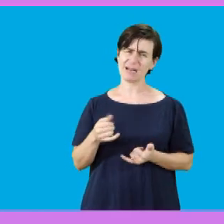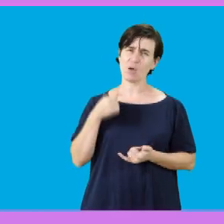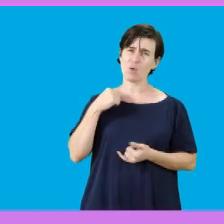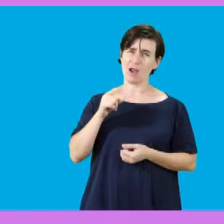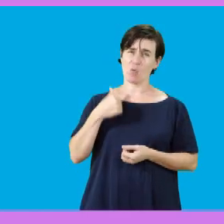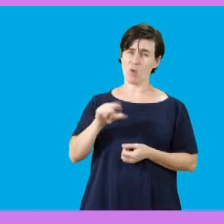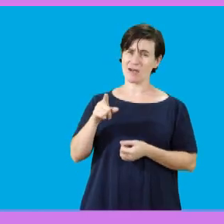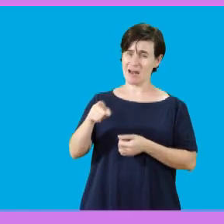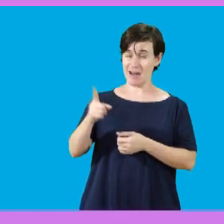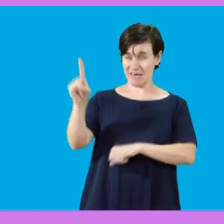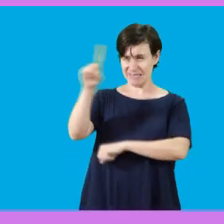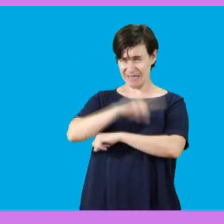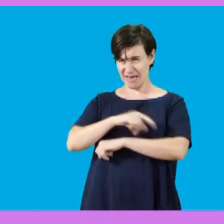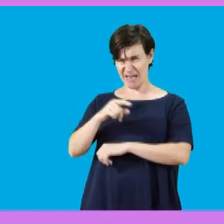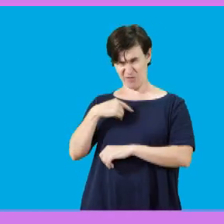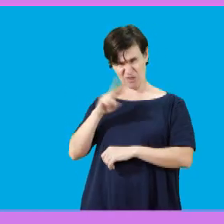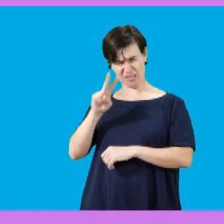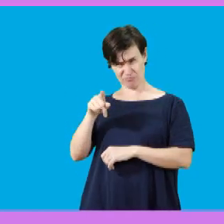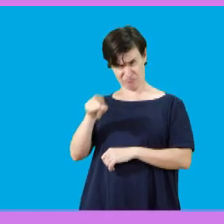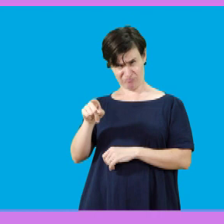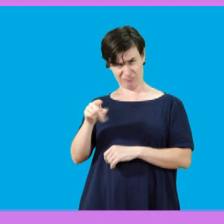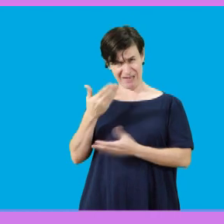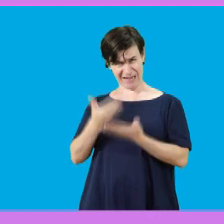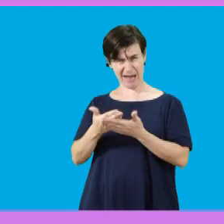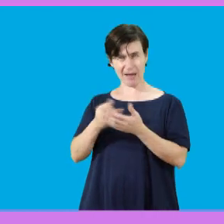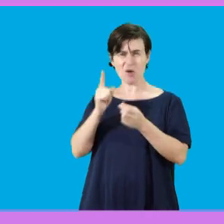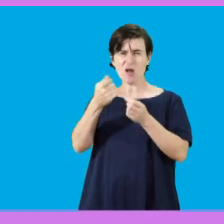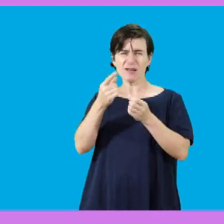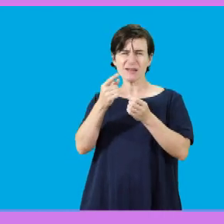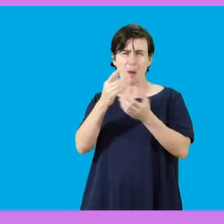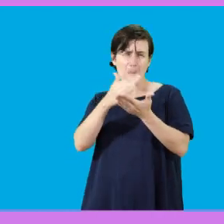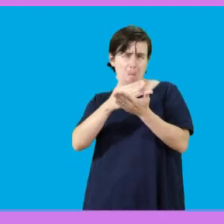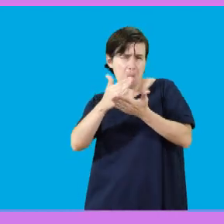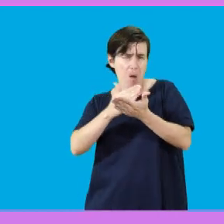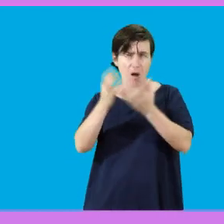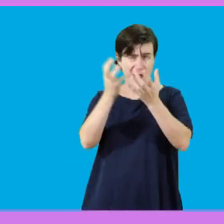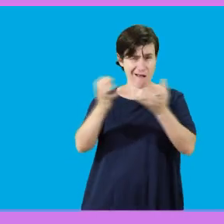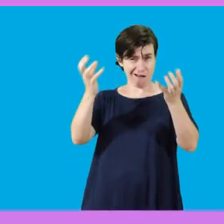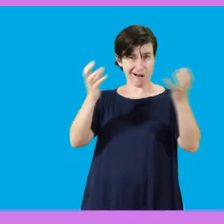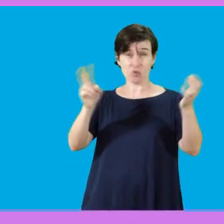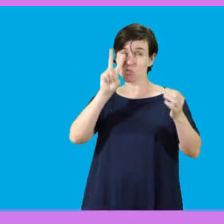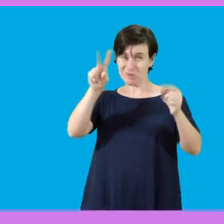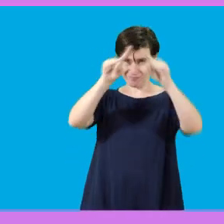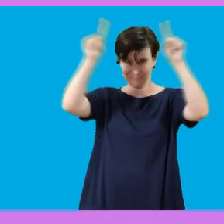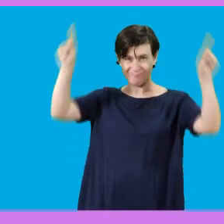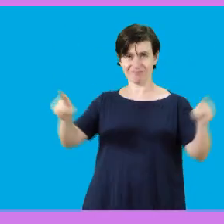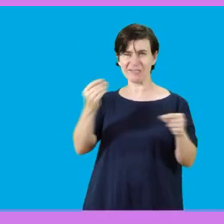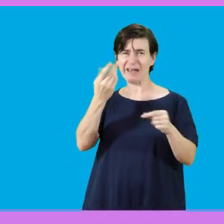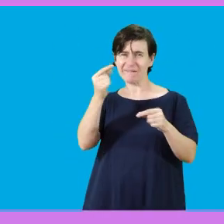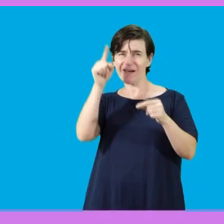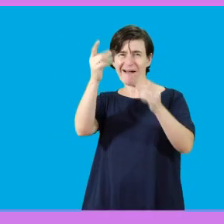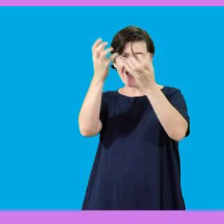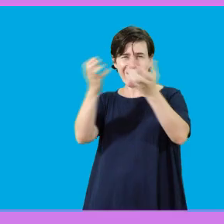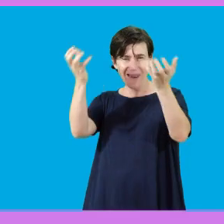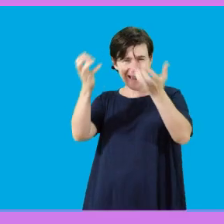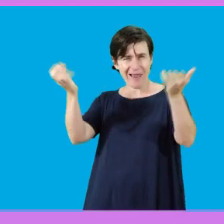Now, we are asking of a day that is partly cloudy. How do we see that a day is partly cloudy? We have to check that in this, we do have